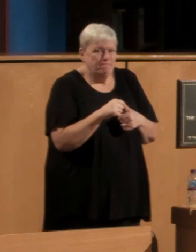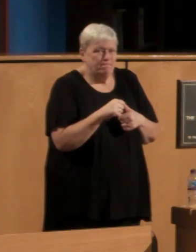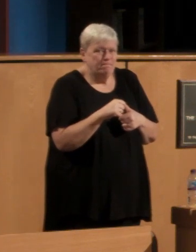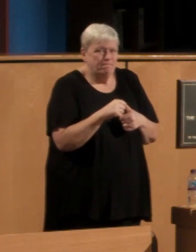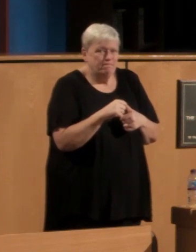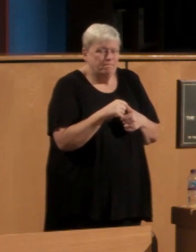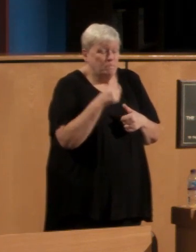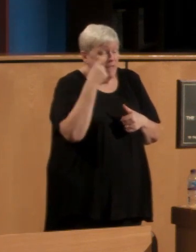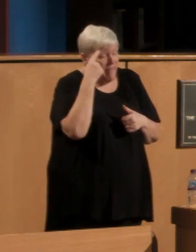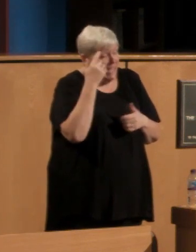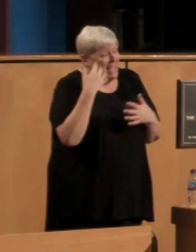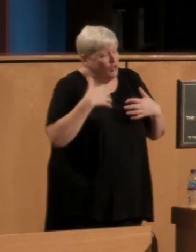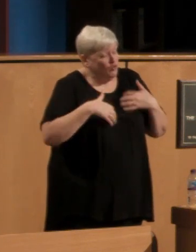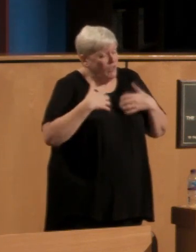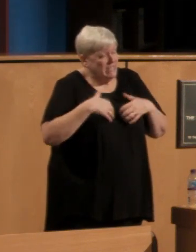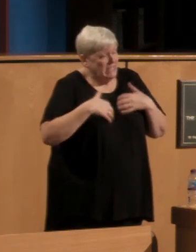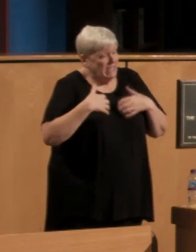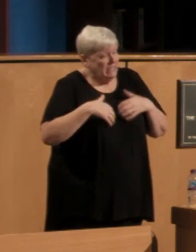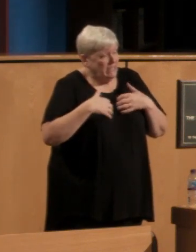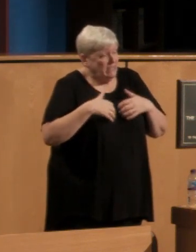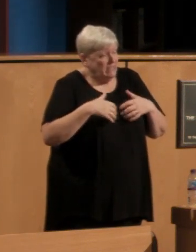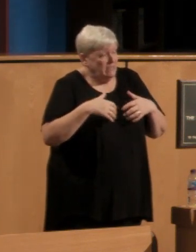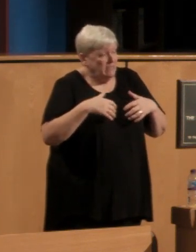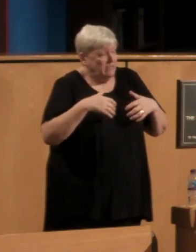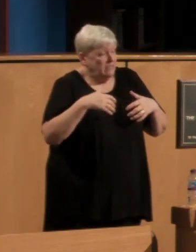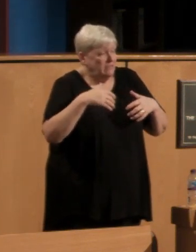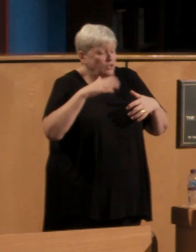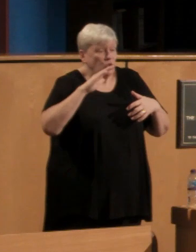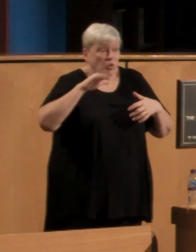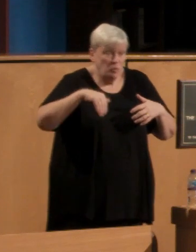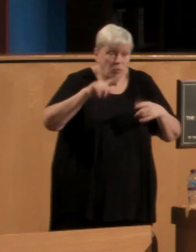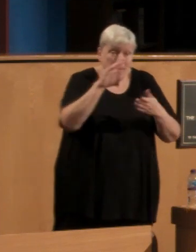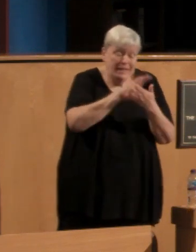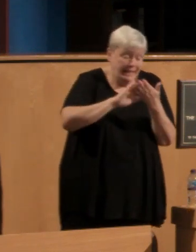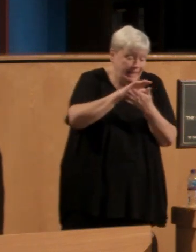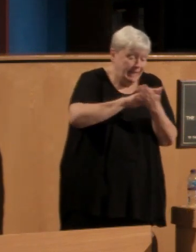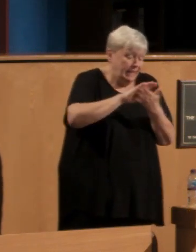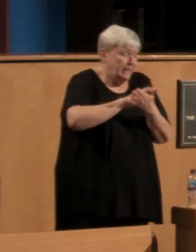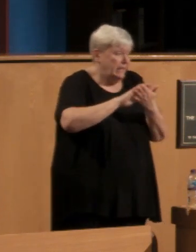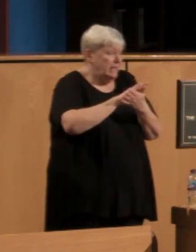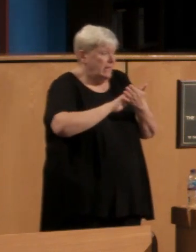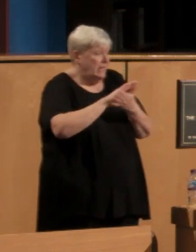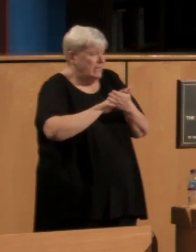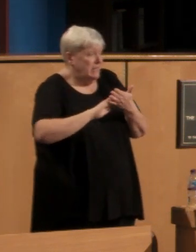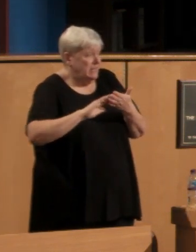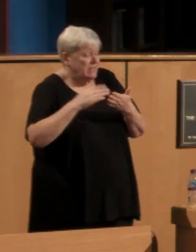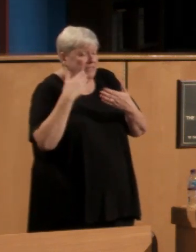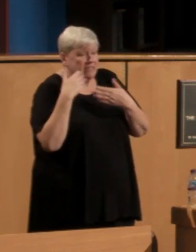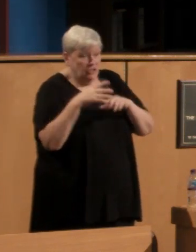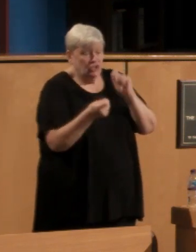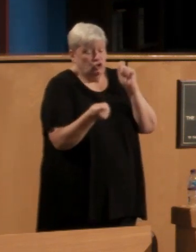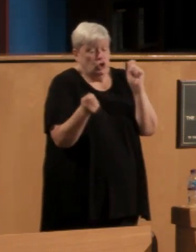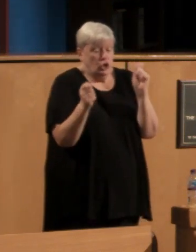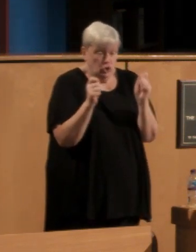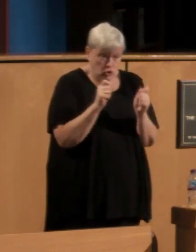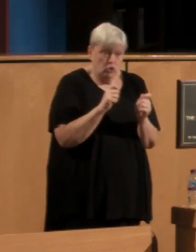think it's interesting how what queerness is and how queerness is seen does change and has